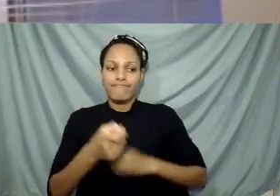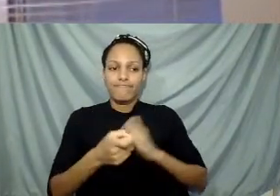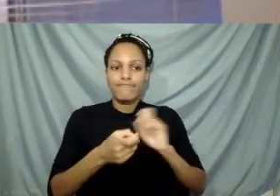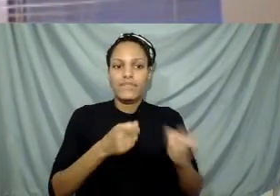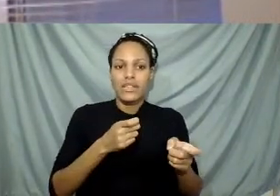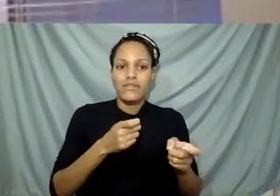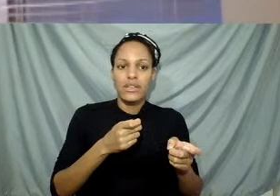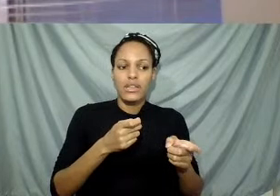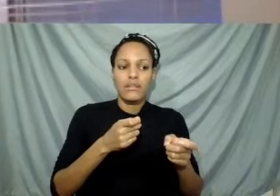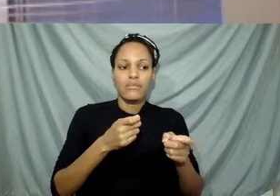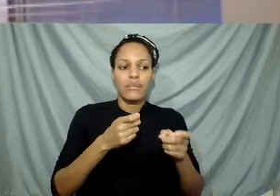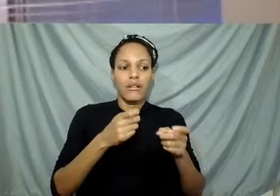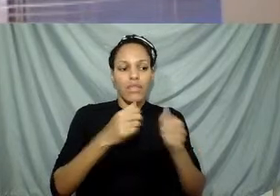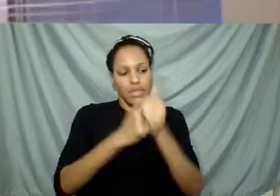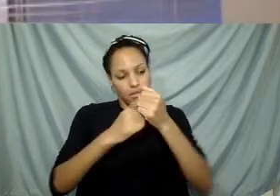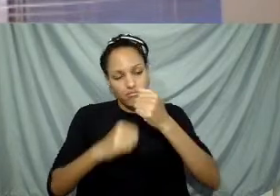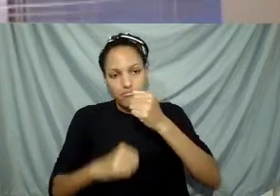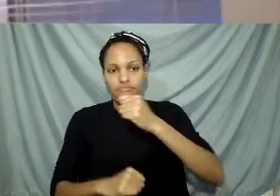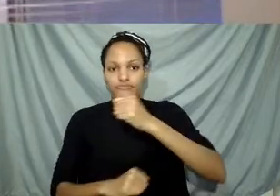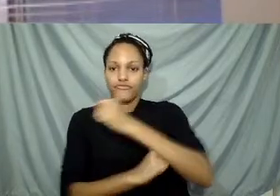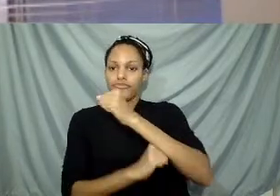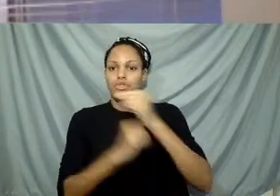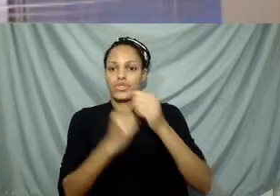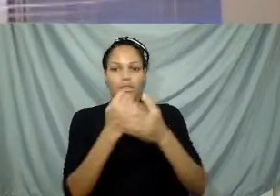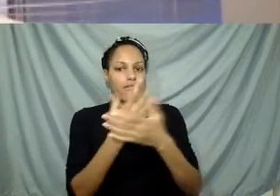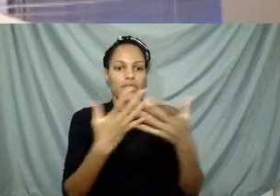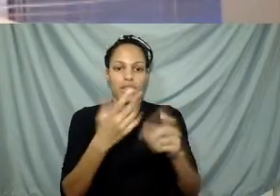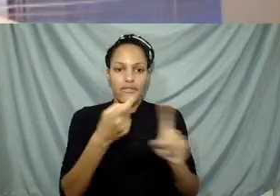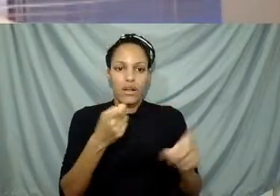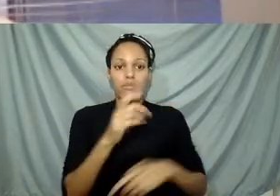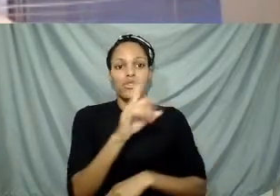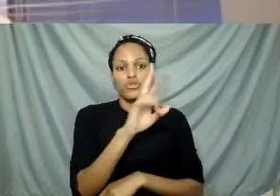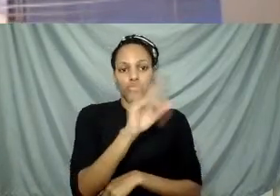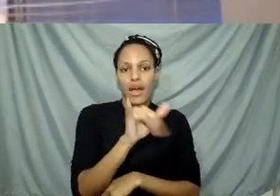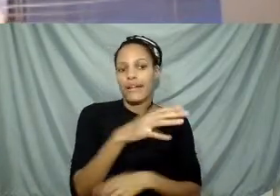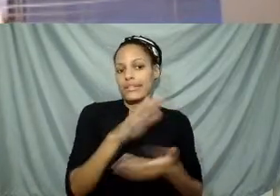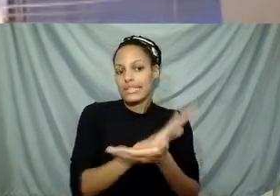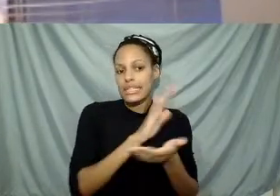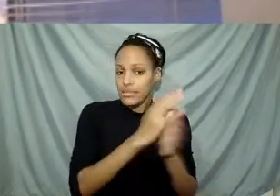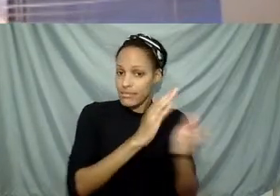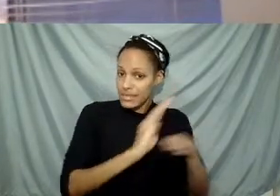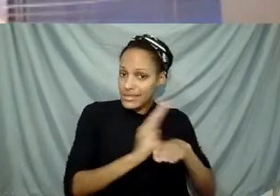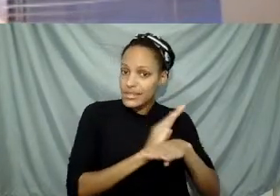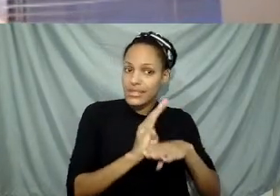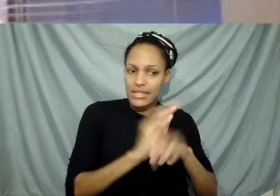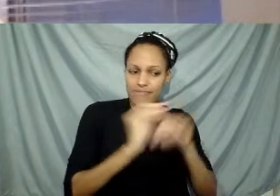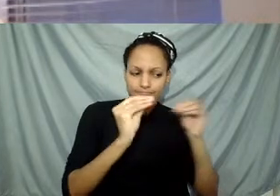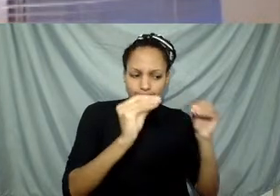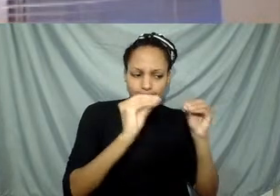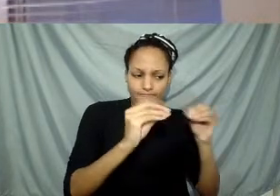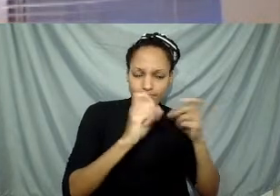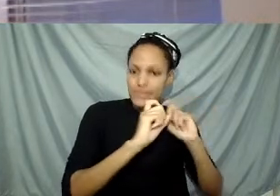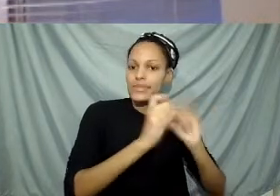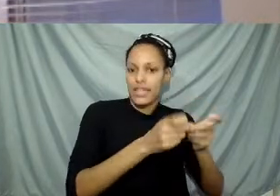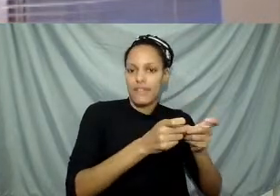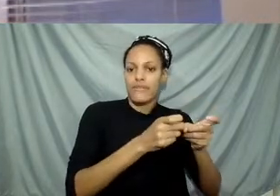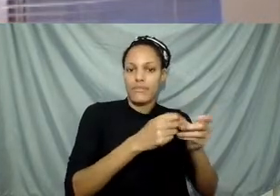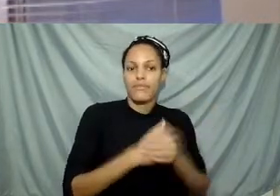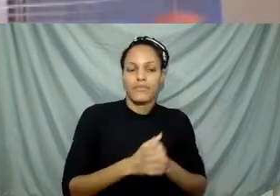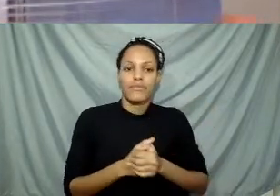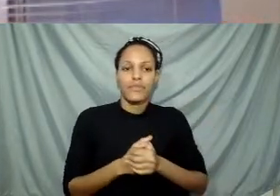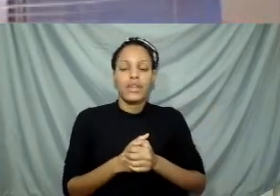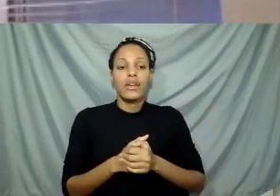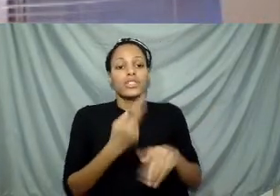dry cleaning business. So that is where he actualized his life. And he used the